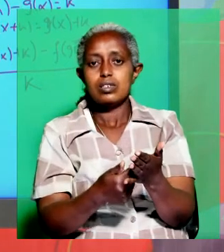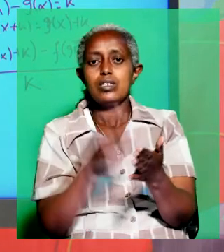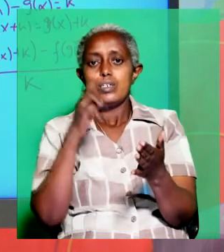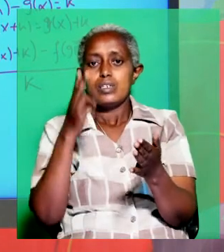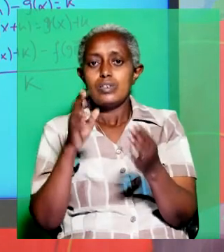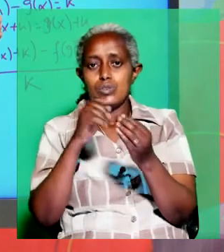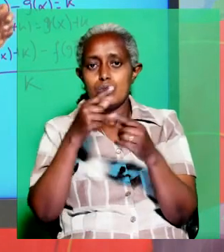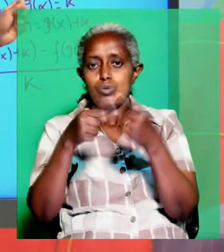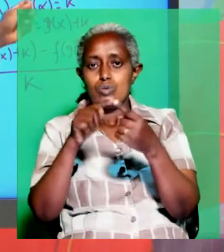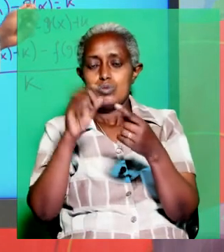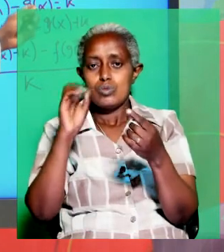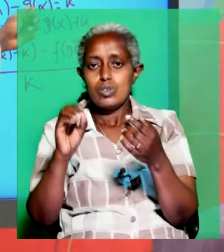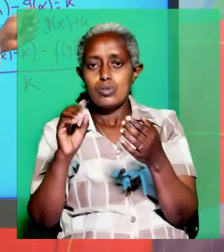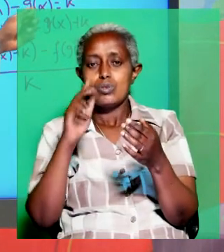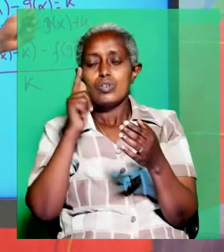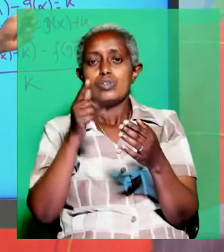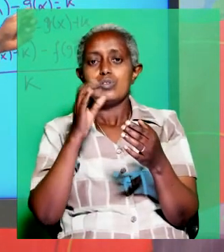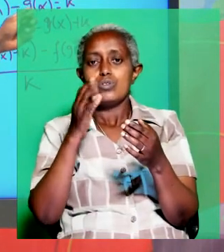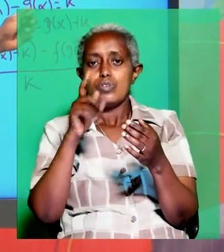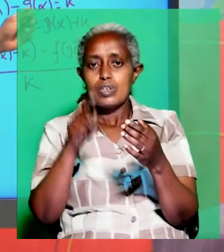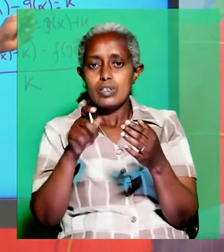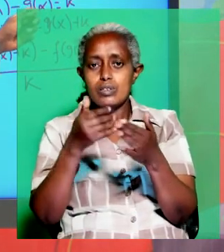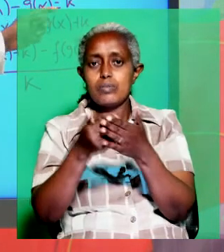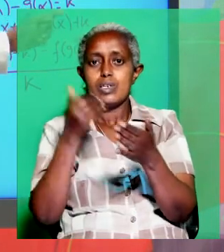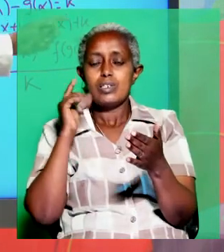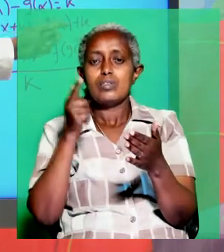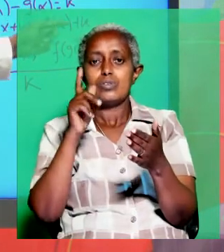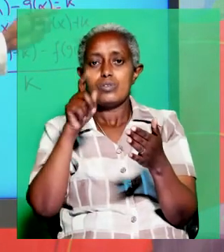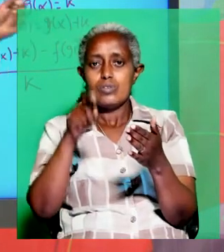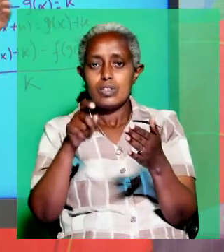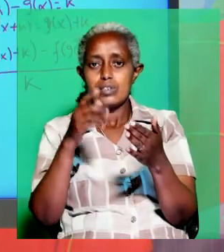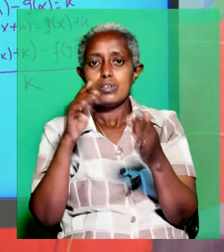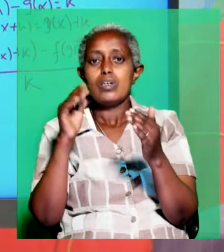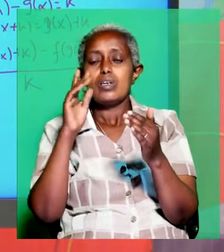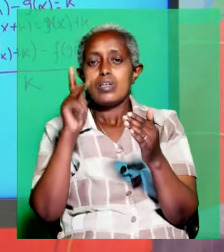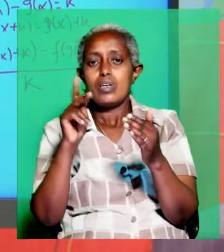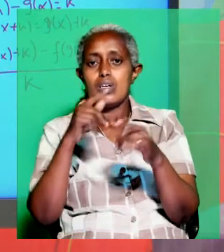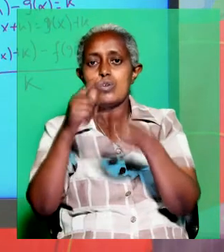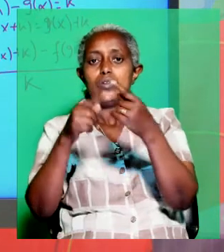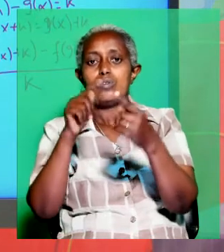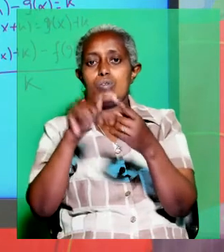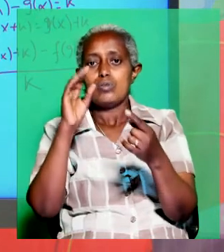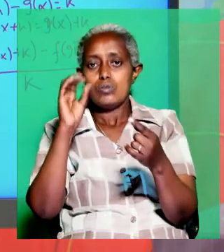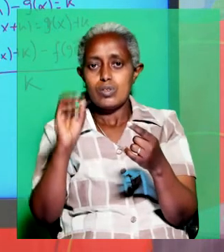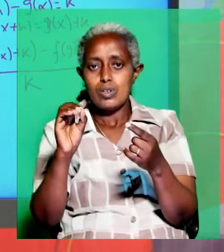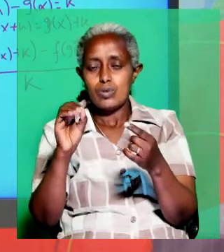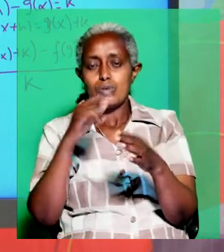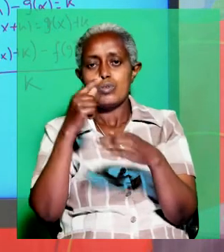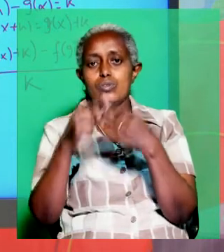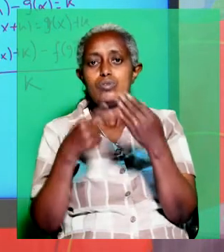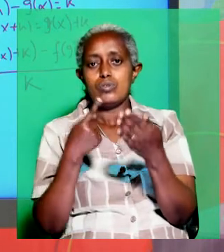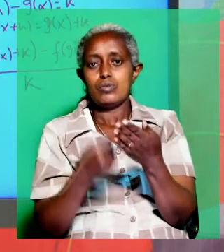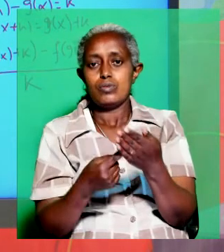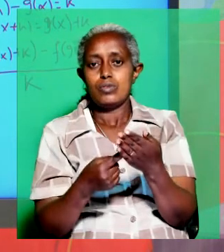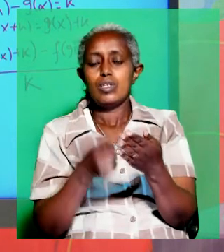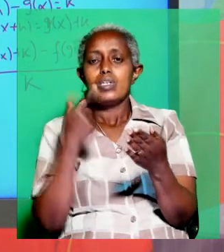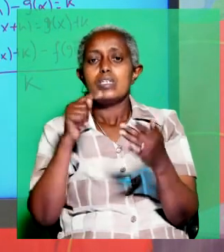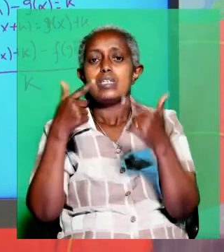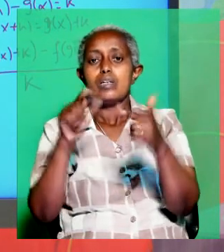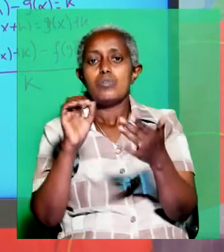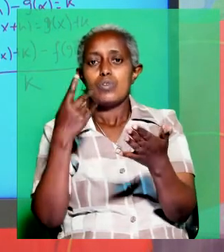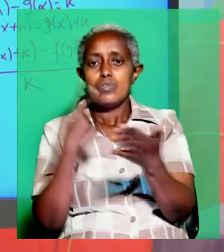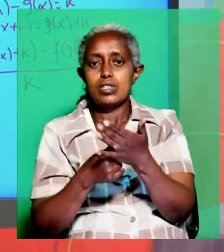this, g of x minus g of x. So k will also go to 0. So the limit of